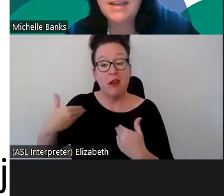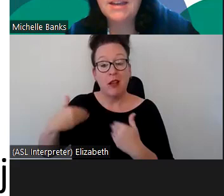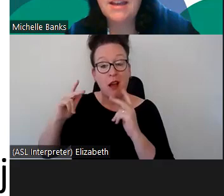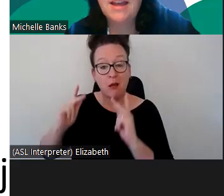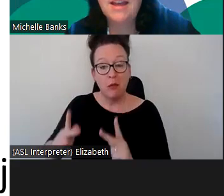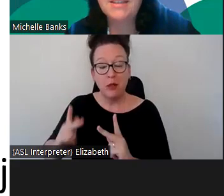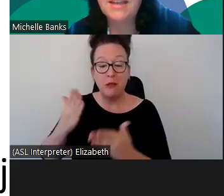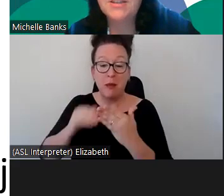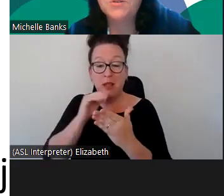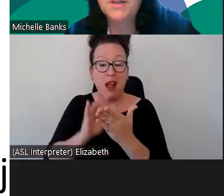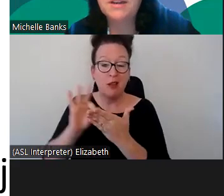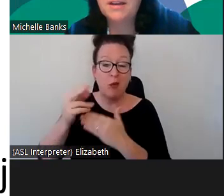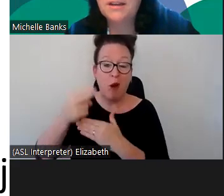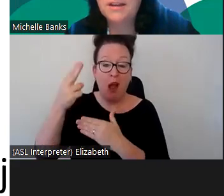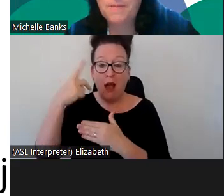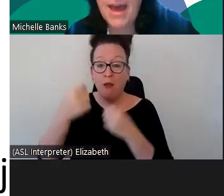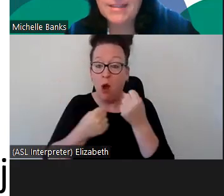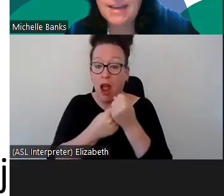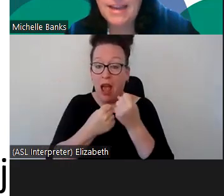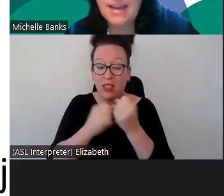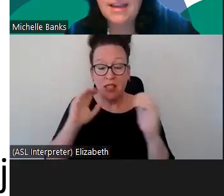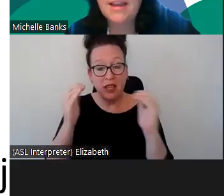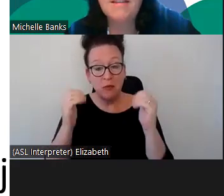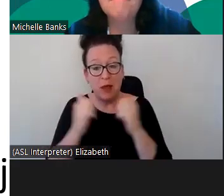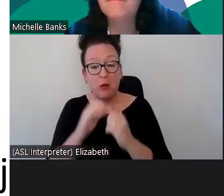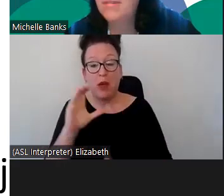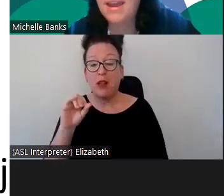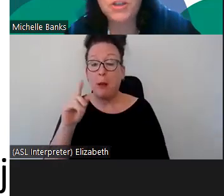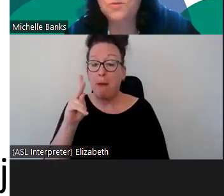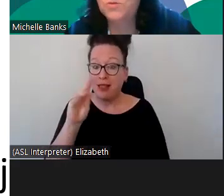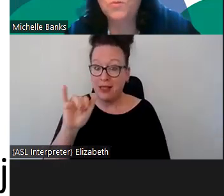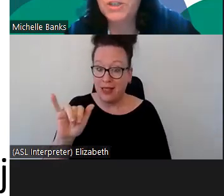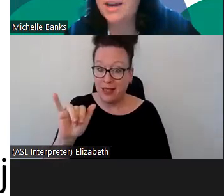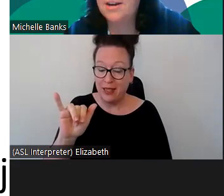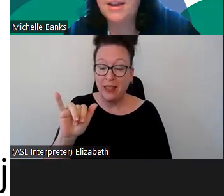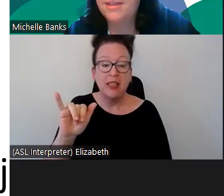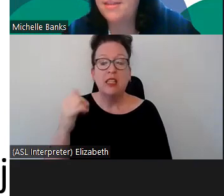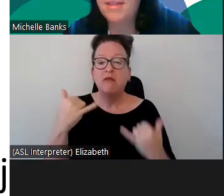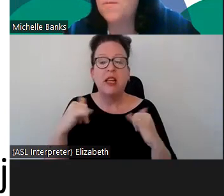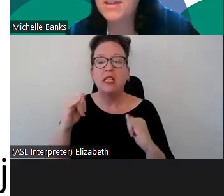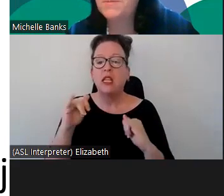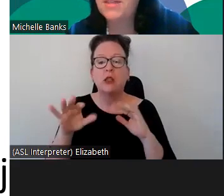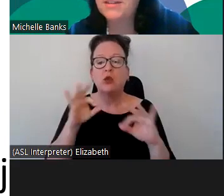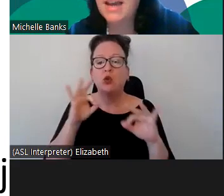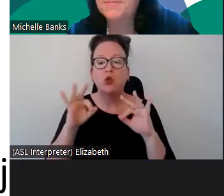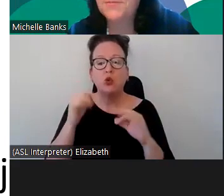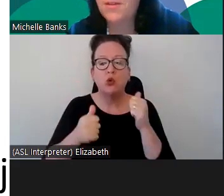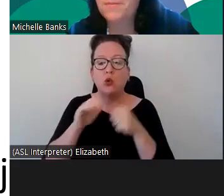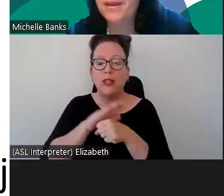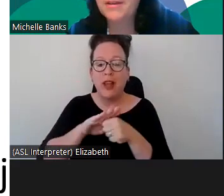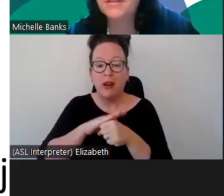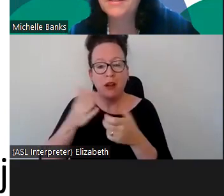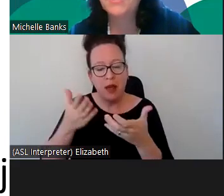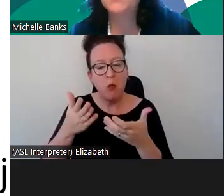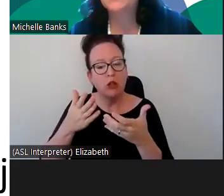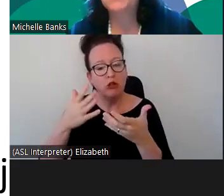advocacy as they do in capacity, they choose which area that they want to spend their time